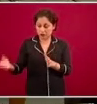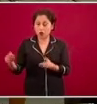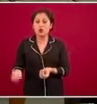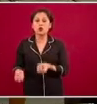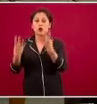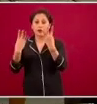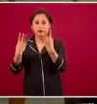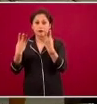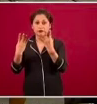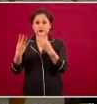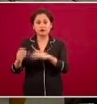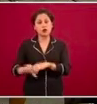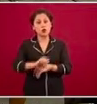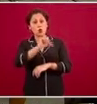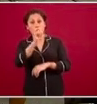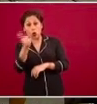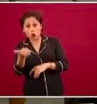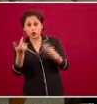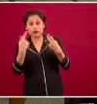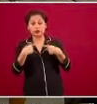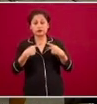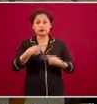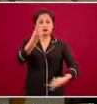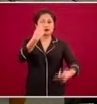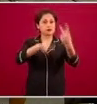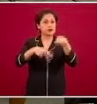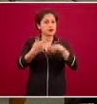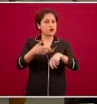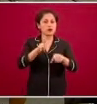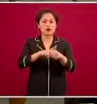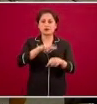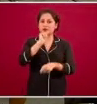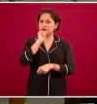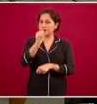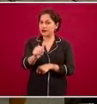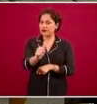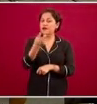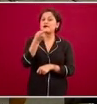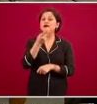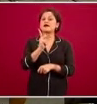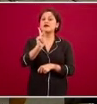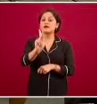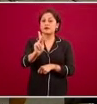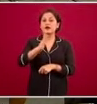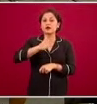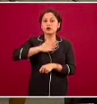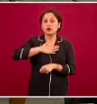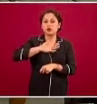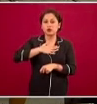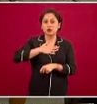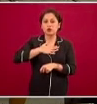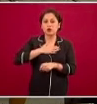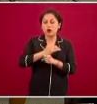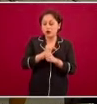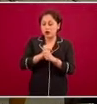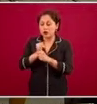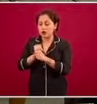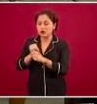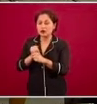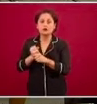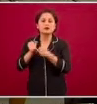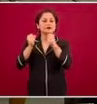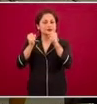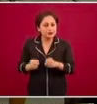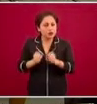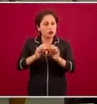3,171 cases that we just informed, there are another cases that didn't reach consultation, but we